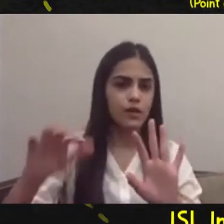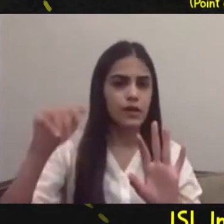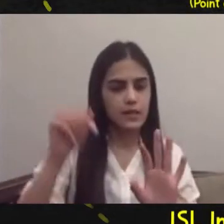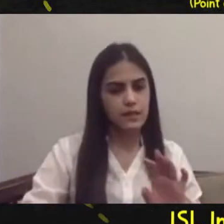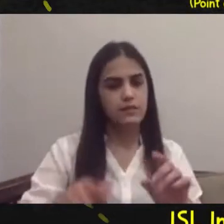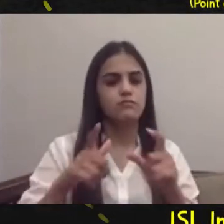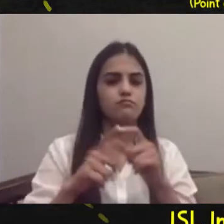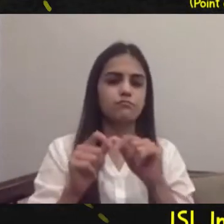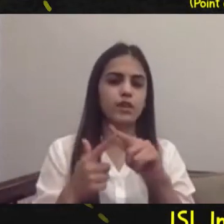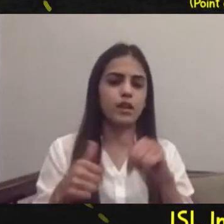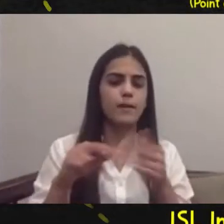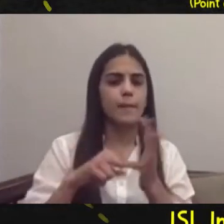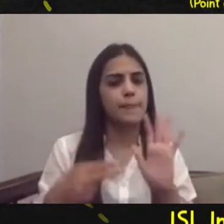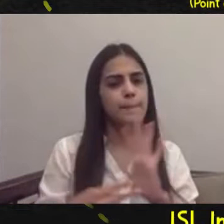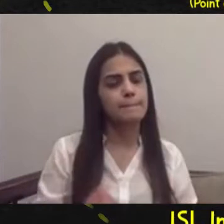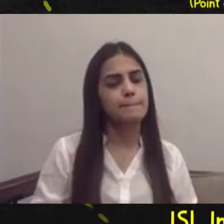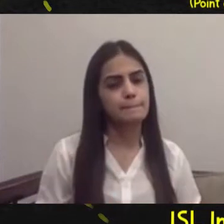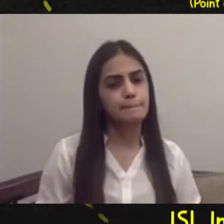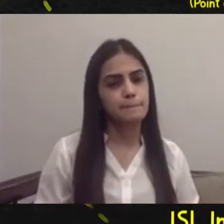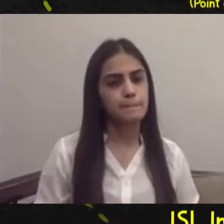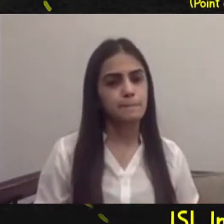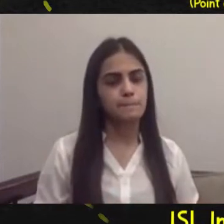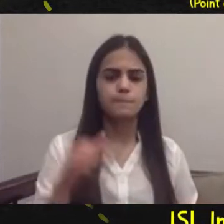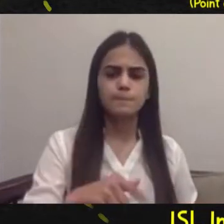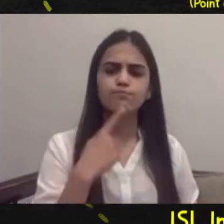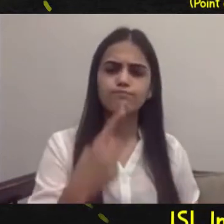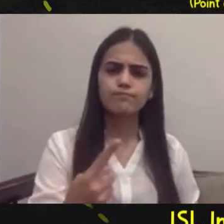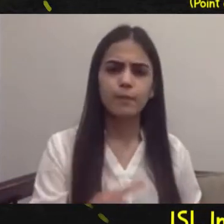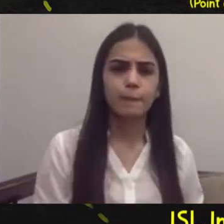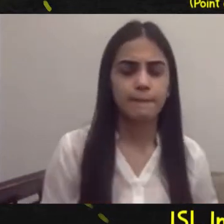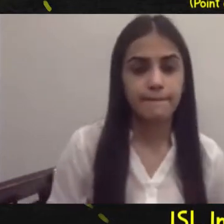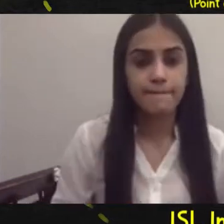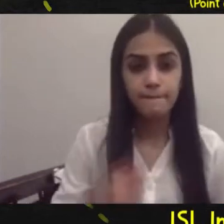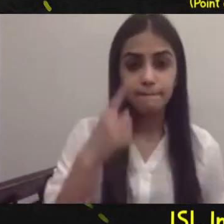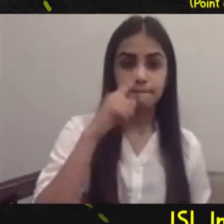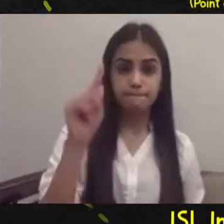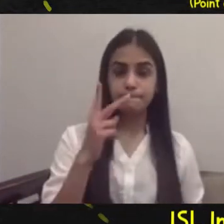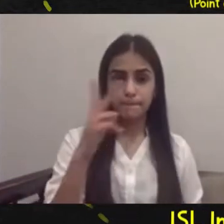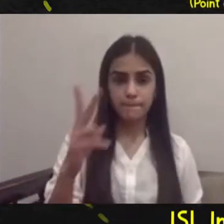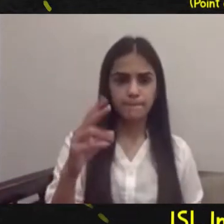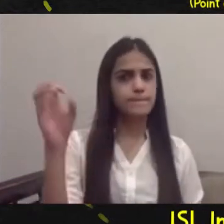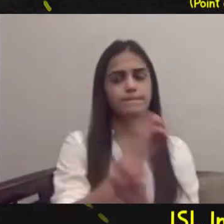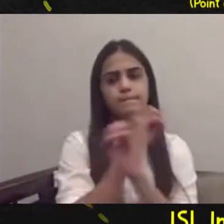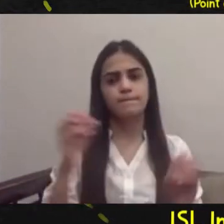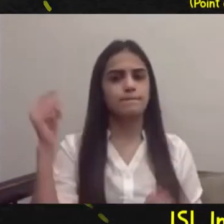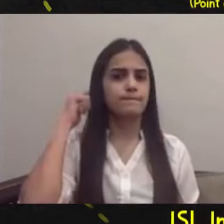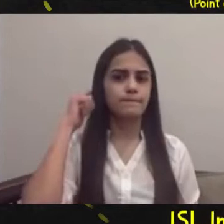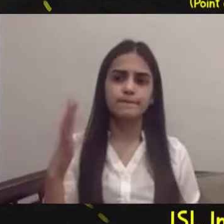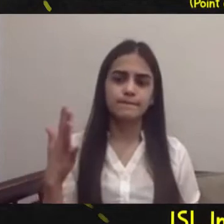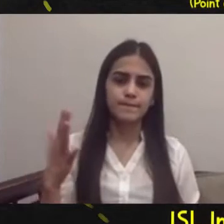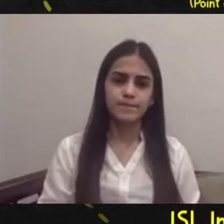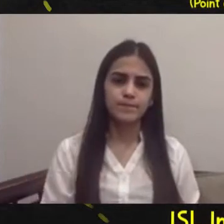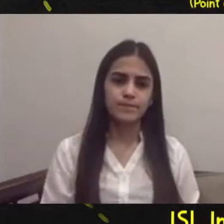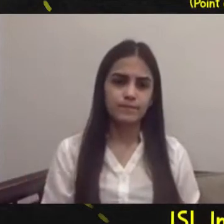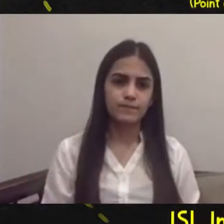dangerous thing. So there's a saying, when money talks, nobody listens to the grammar. It shows